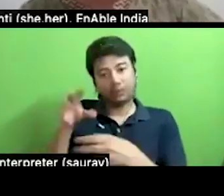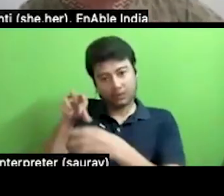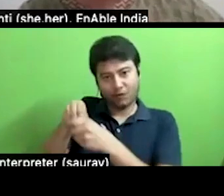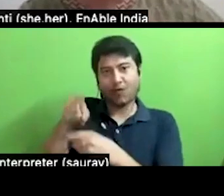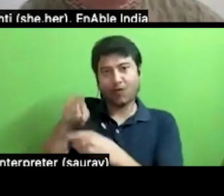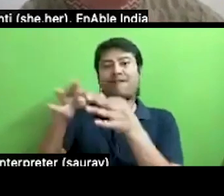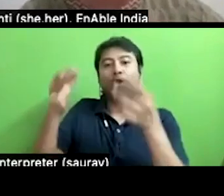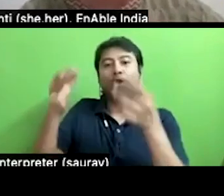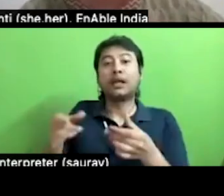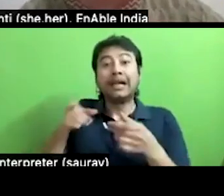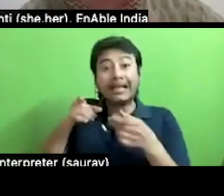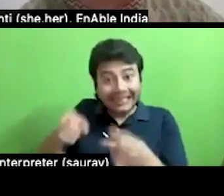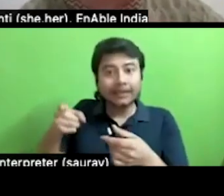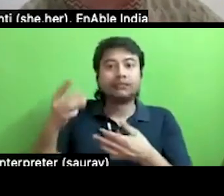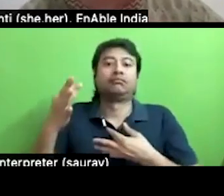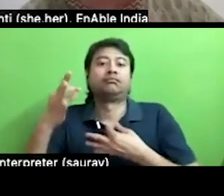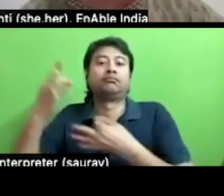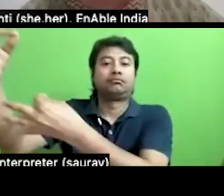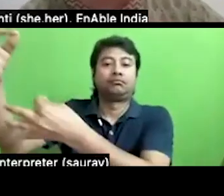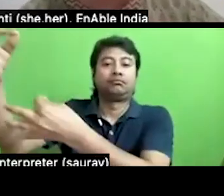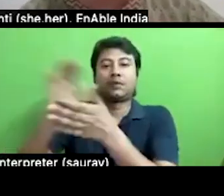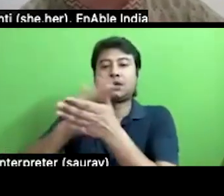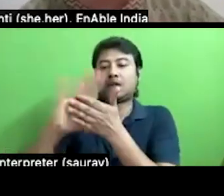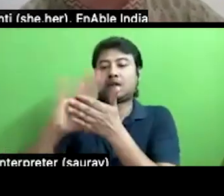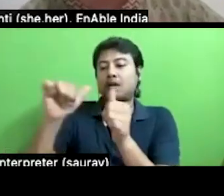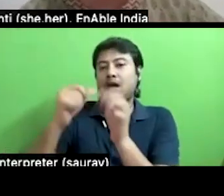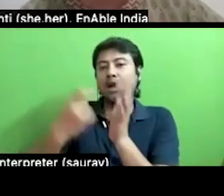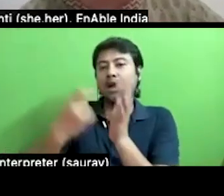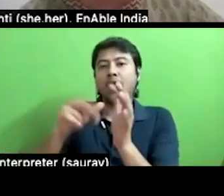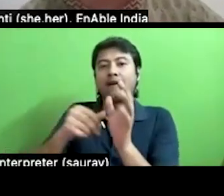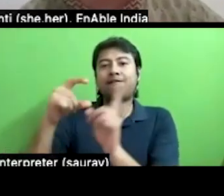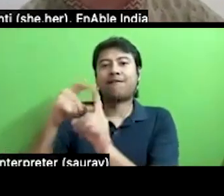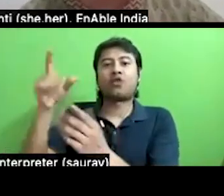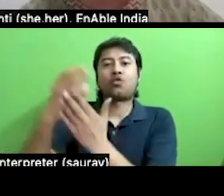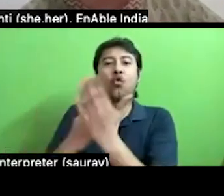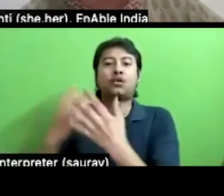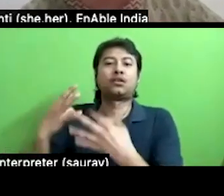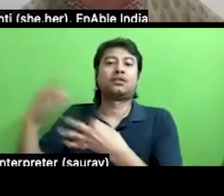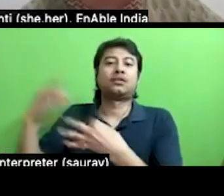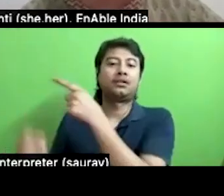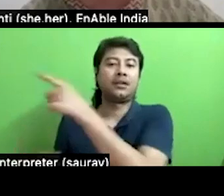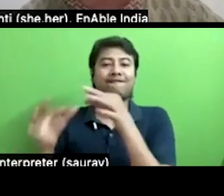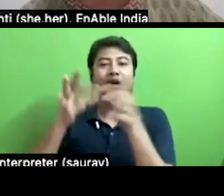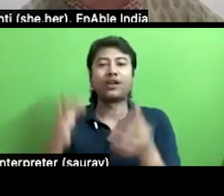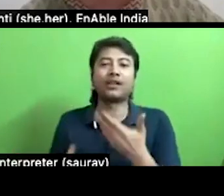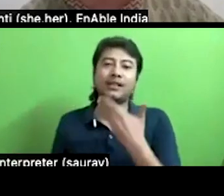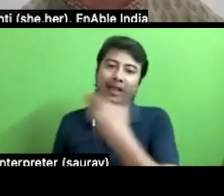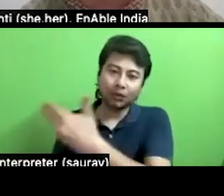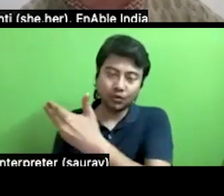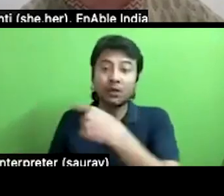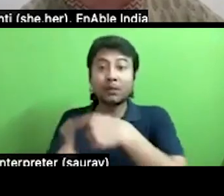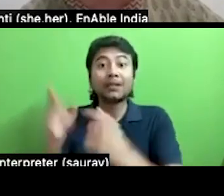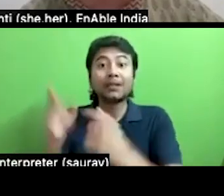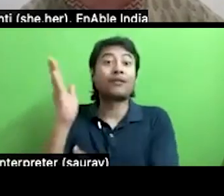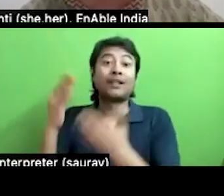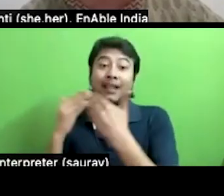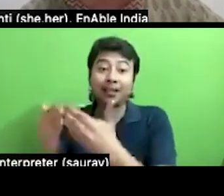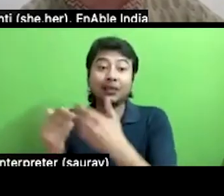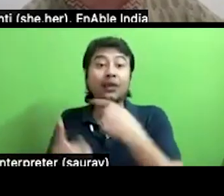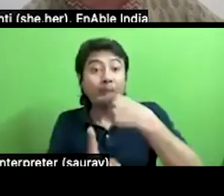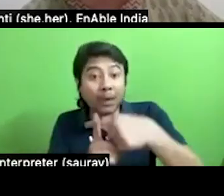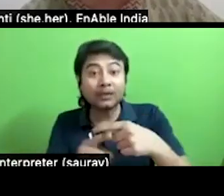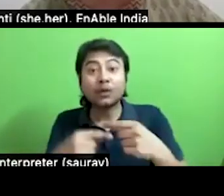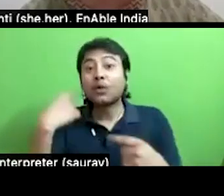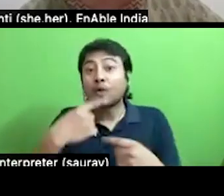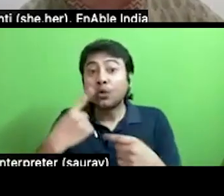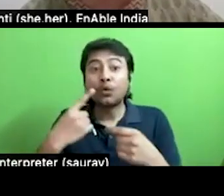then all the people who have helped to make this webinar possible, the project managers, content creators, co-anchors, people who